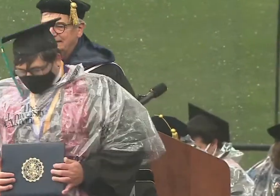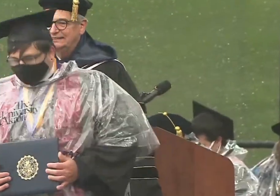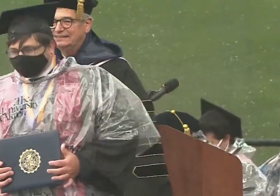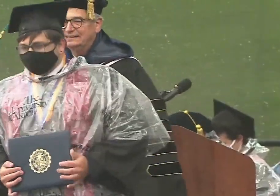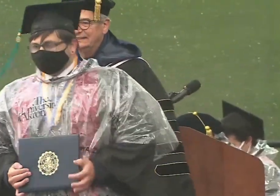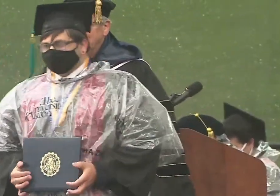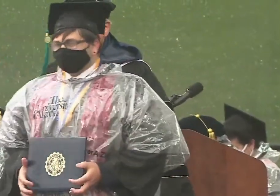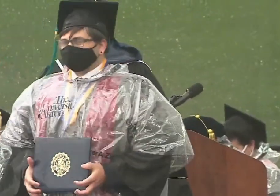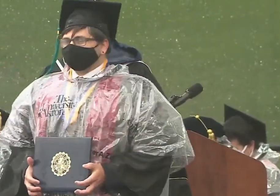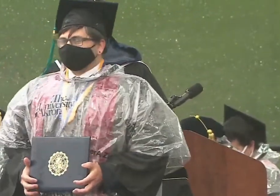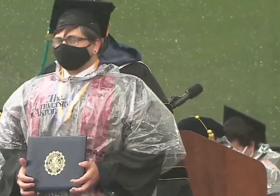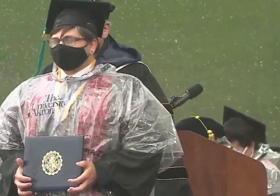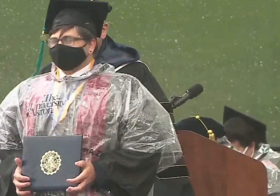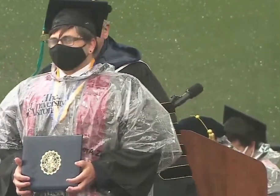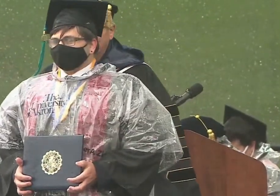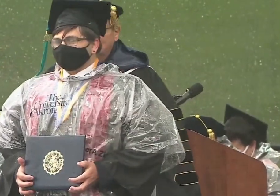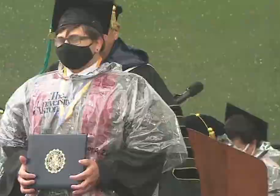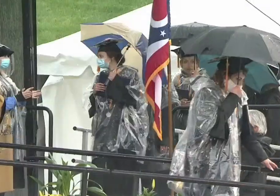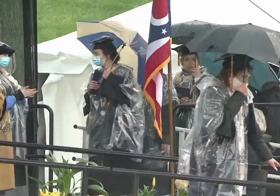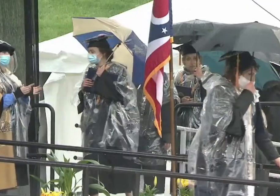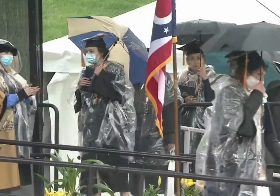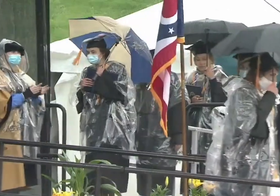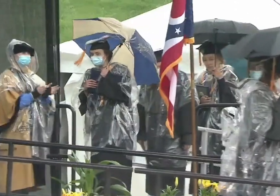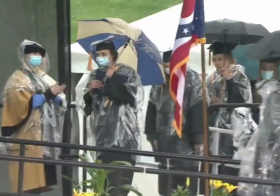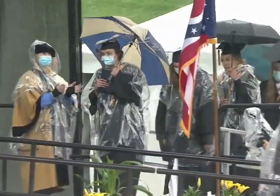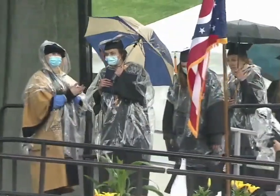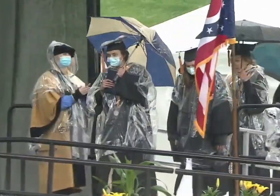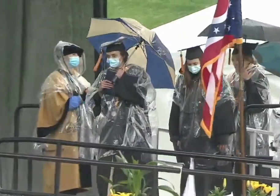Rebecca E. Nussbaum.